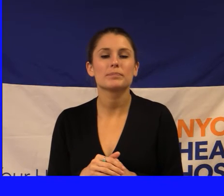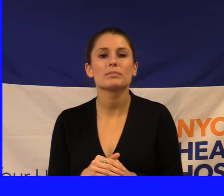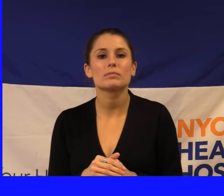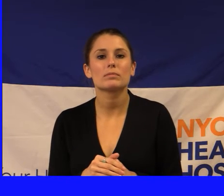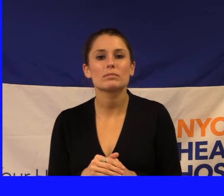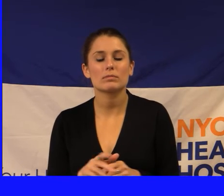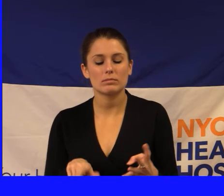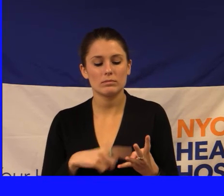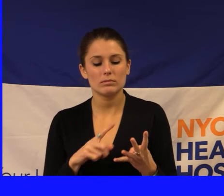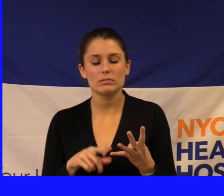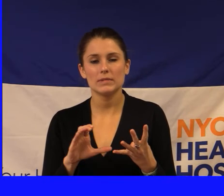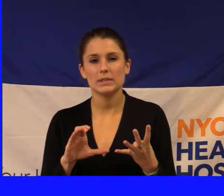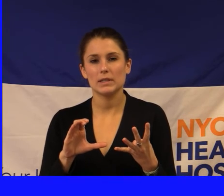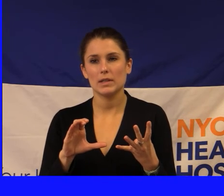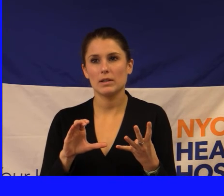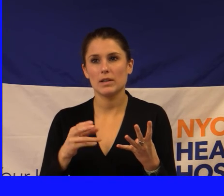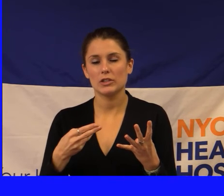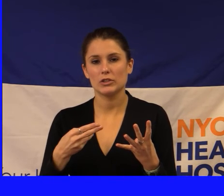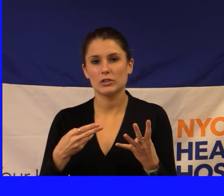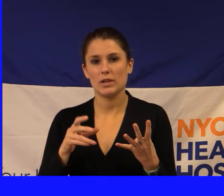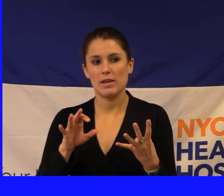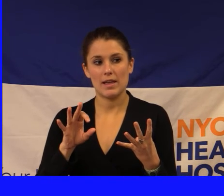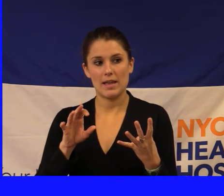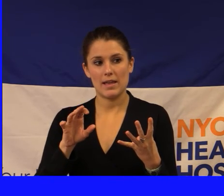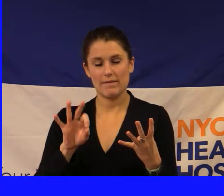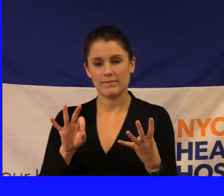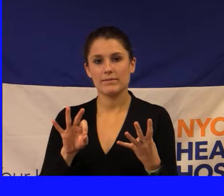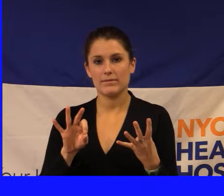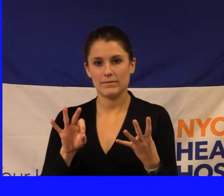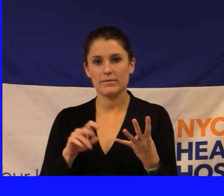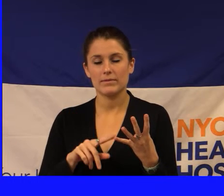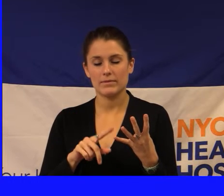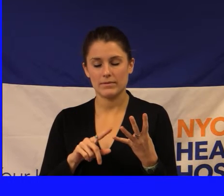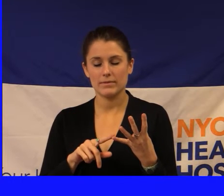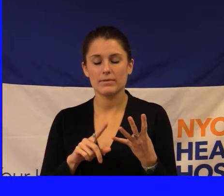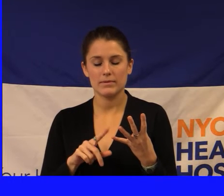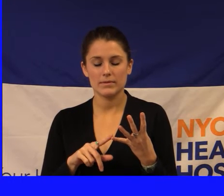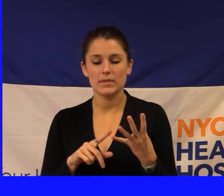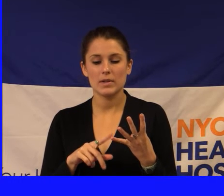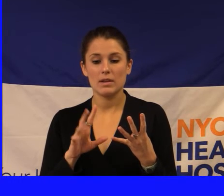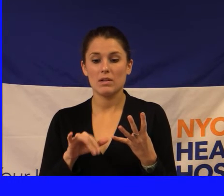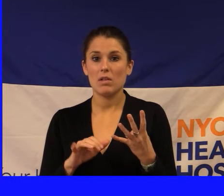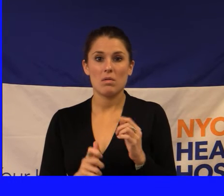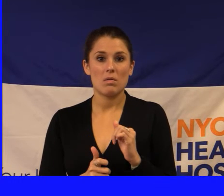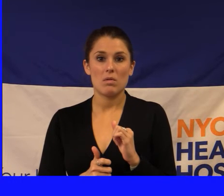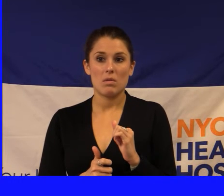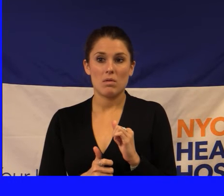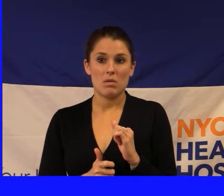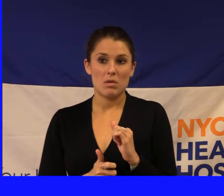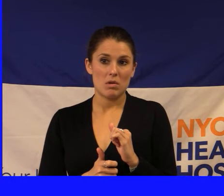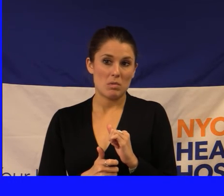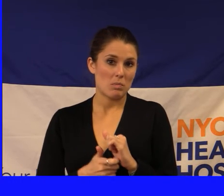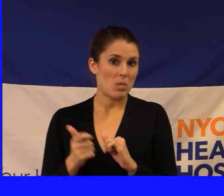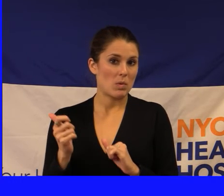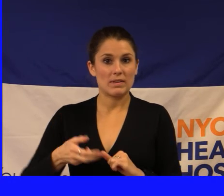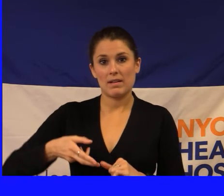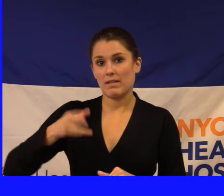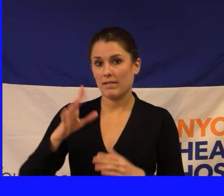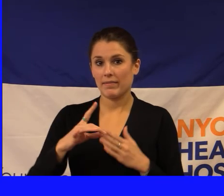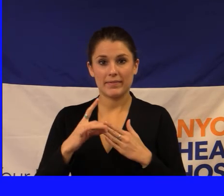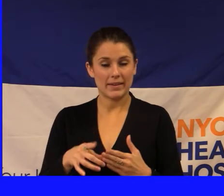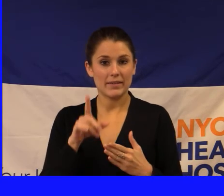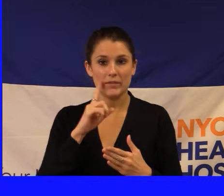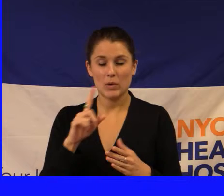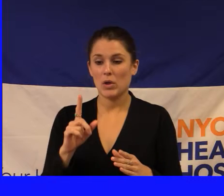CHF. CHF is by far our leading cause of what we think are avoidable emergency room